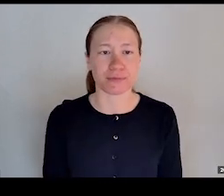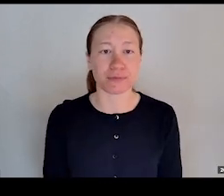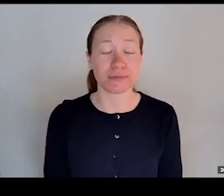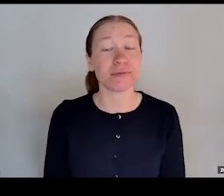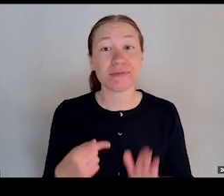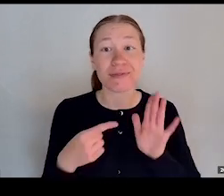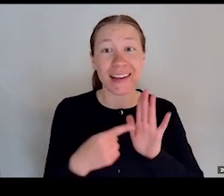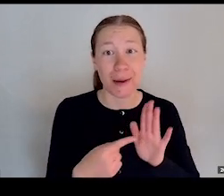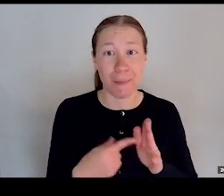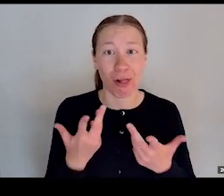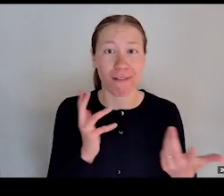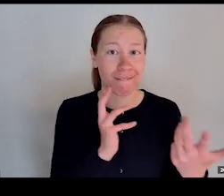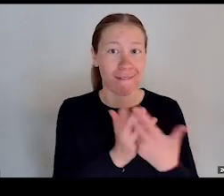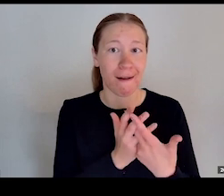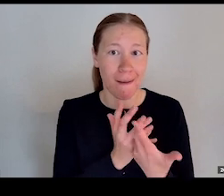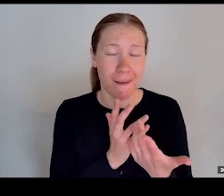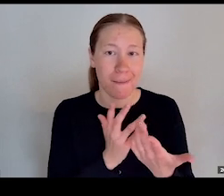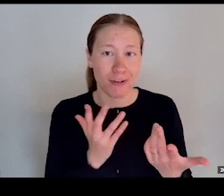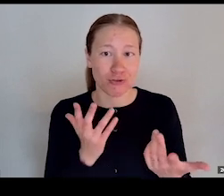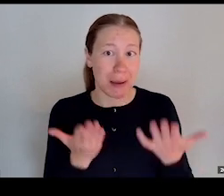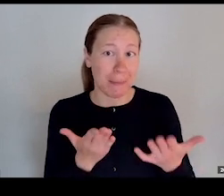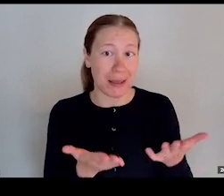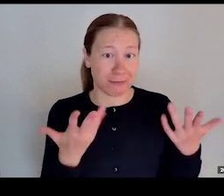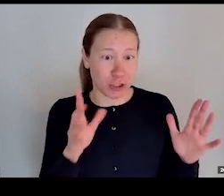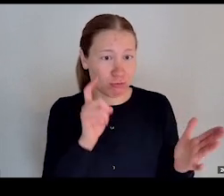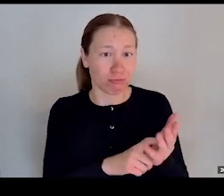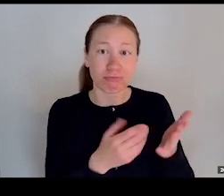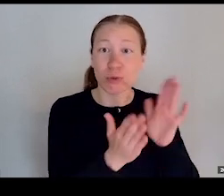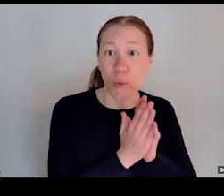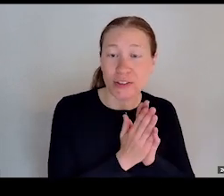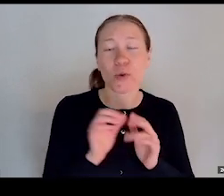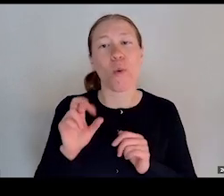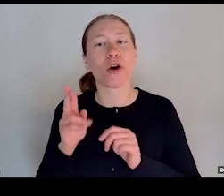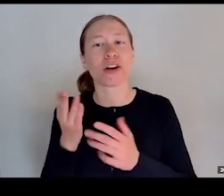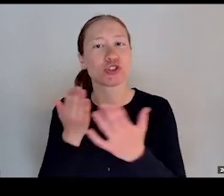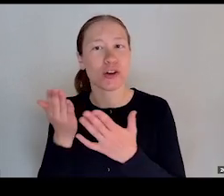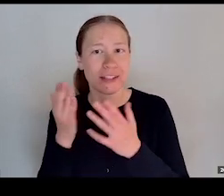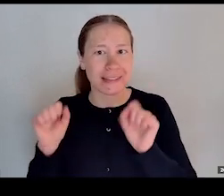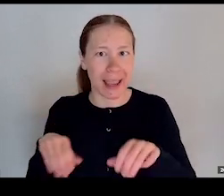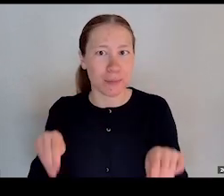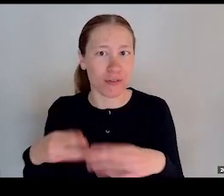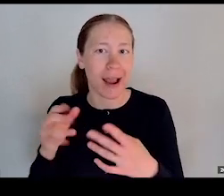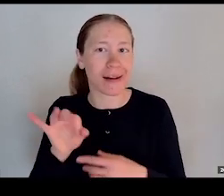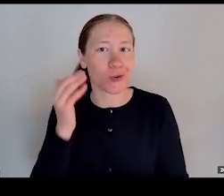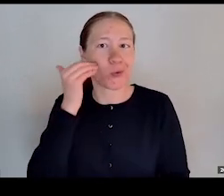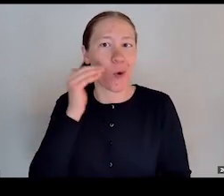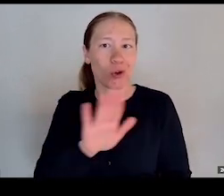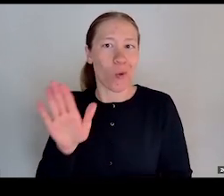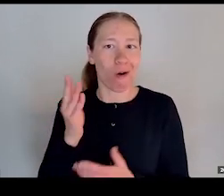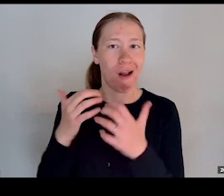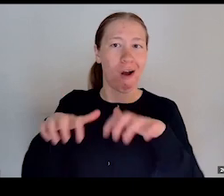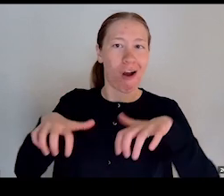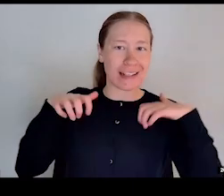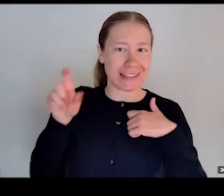An example of an accommodation that may be requested or a service that can be provided if you're familiar with the needs of your audience is